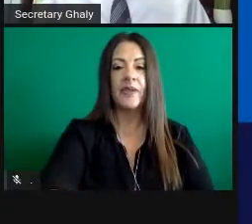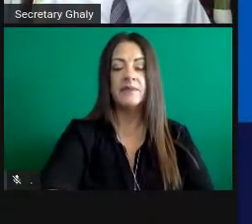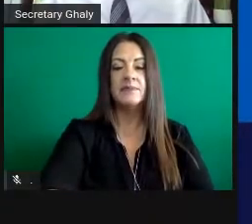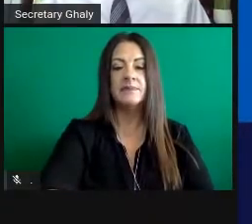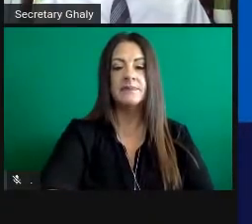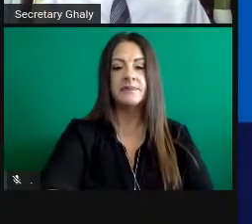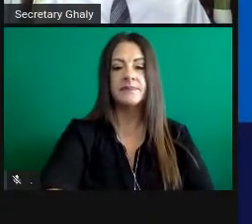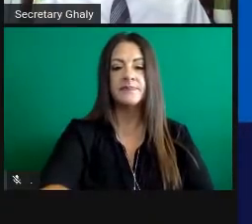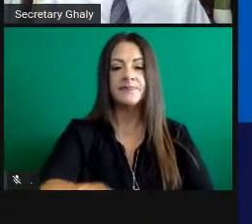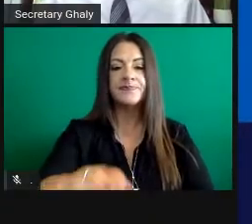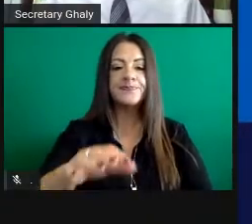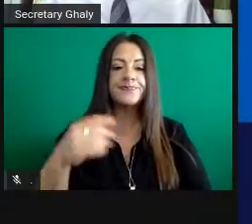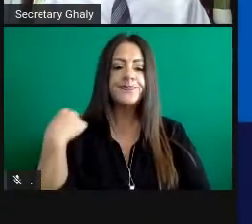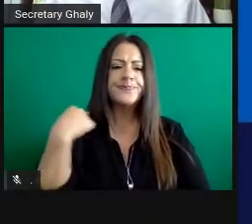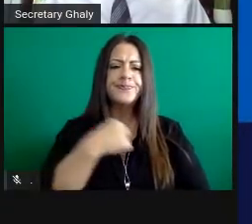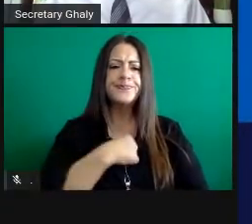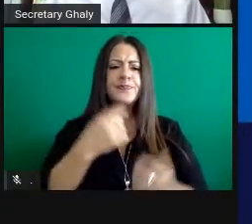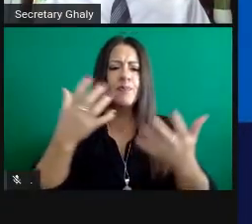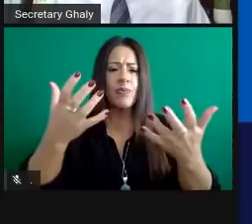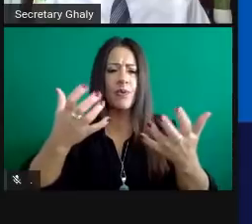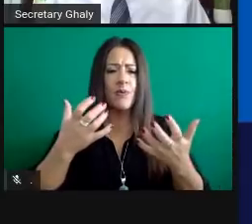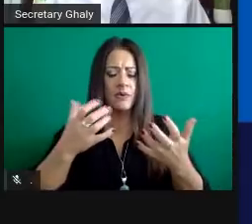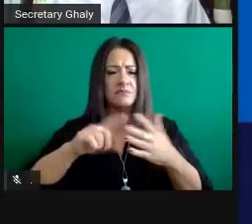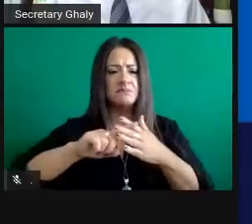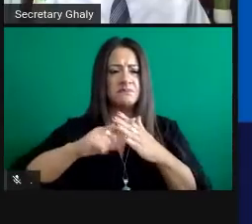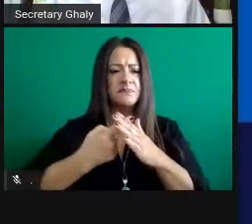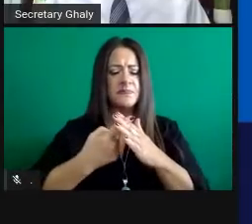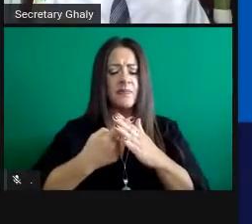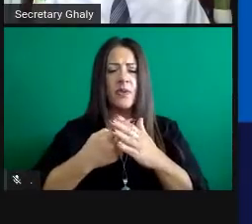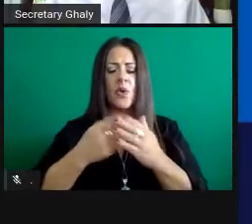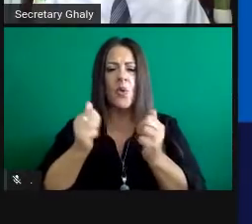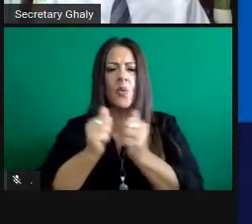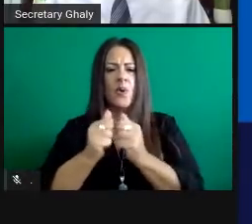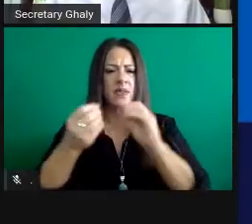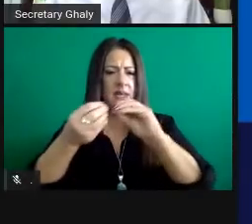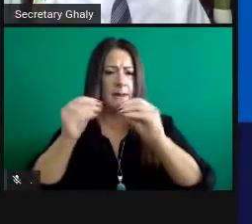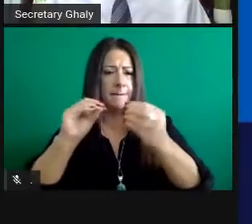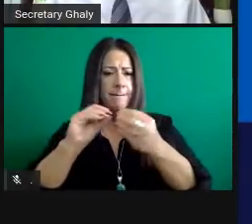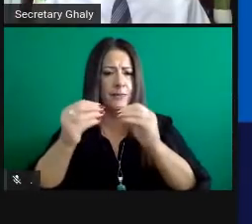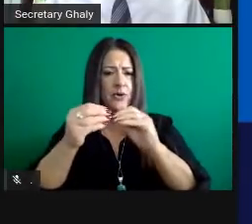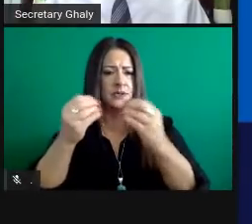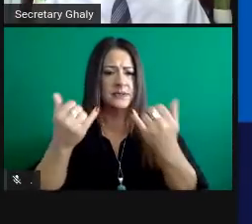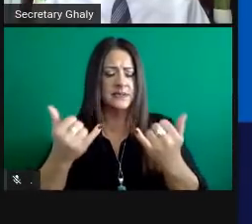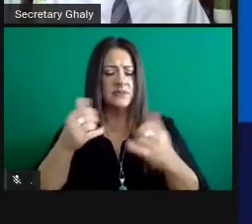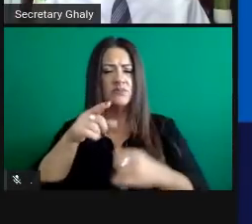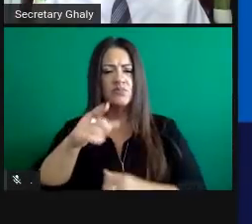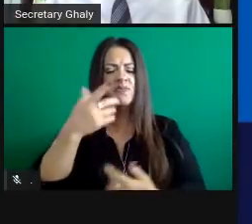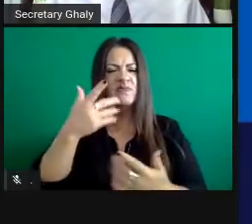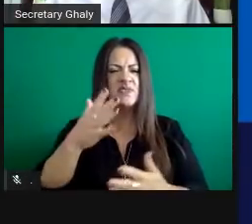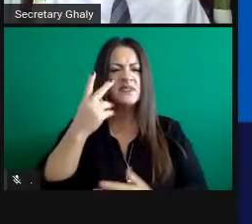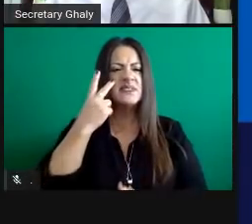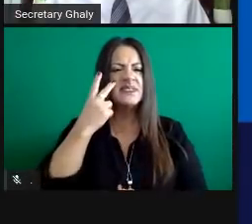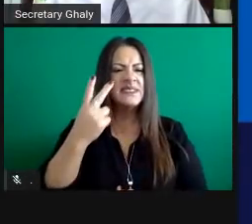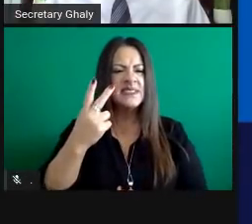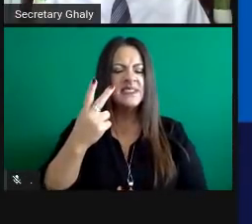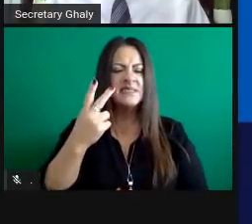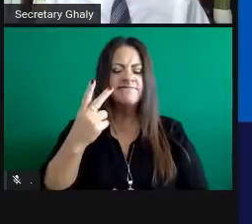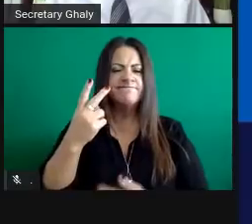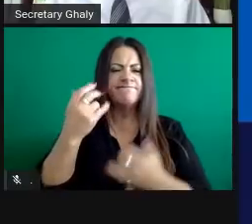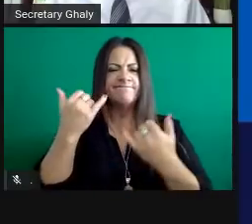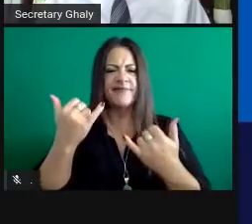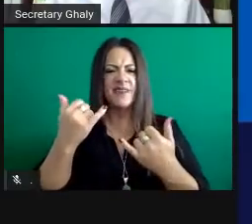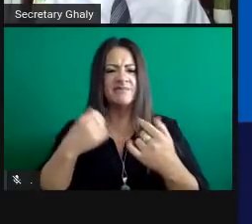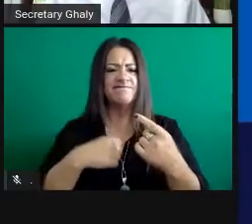So, as always, want to begin by updating you on our case numbers. As you've seen, just in a little over 2